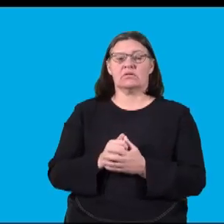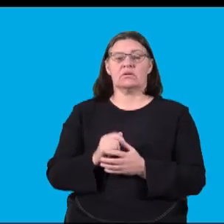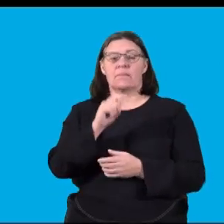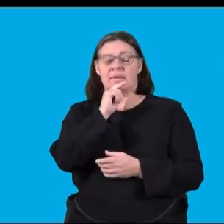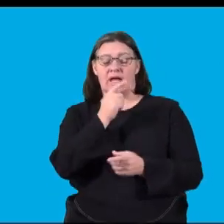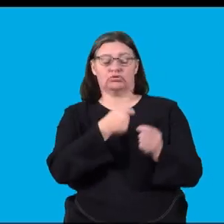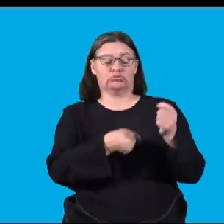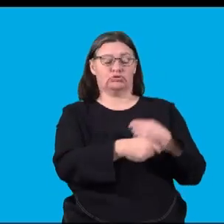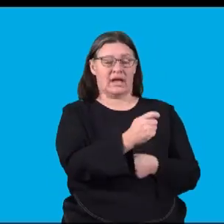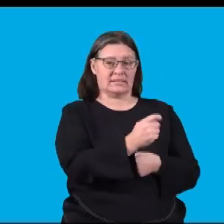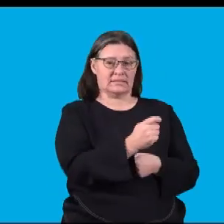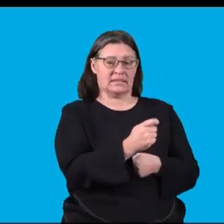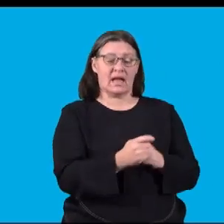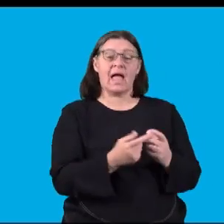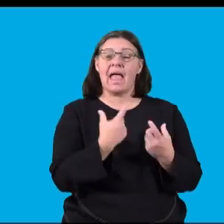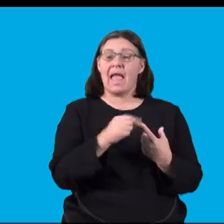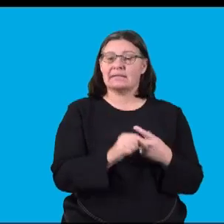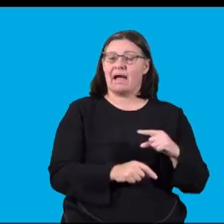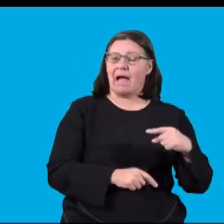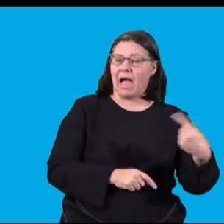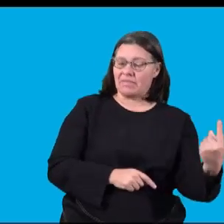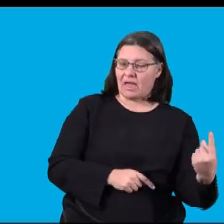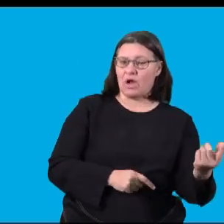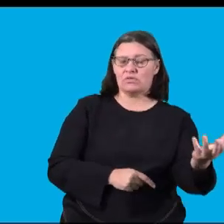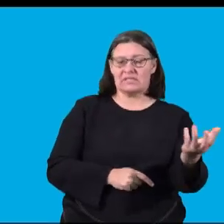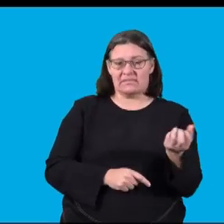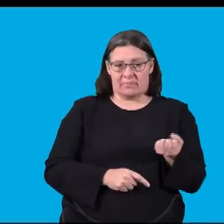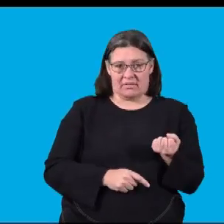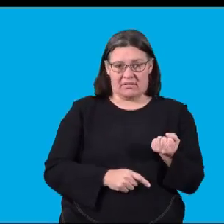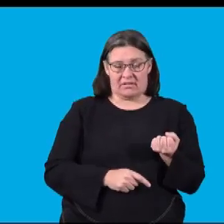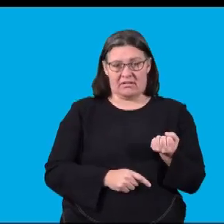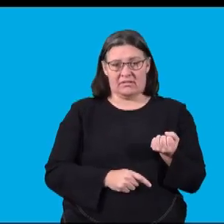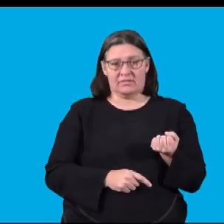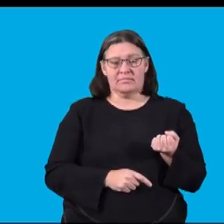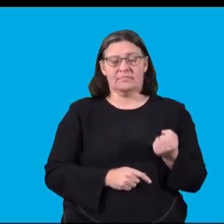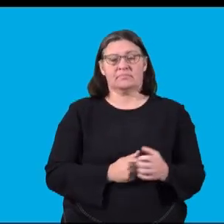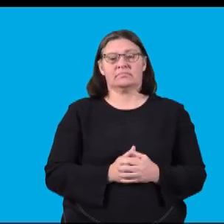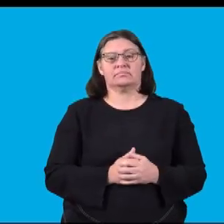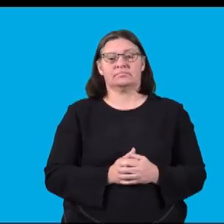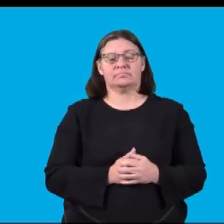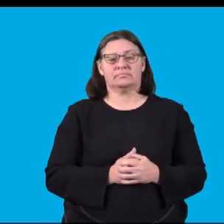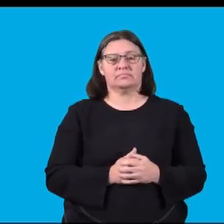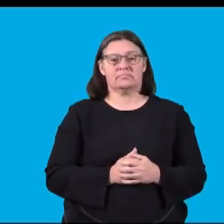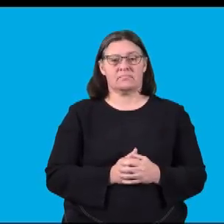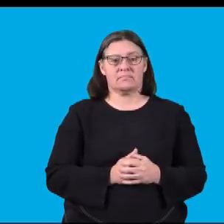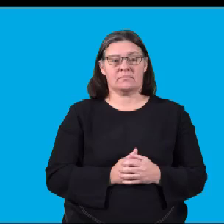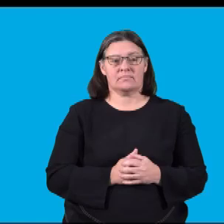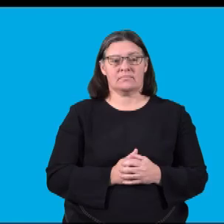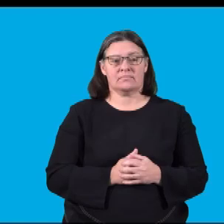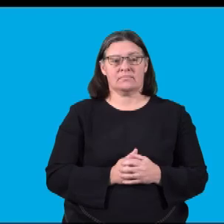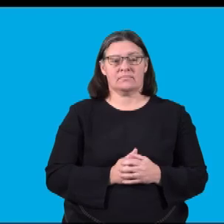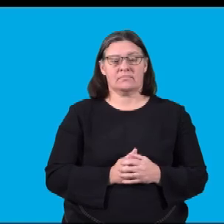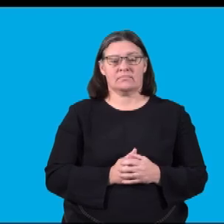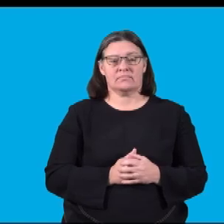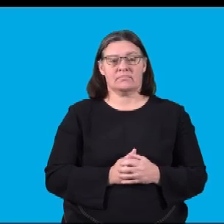go to our trade and other receivables. All right. Trade